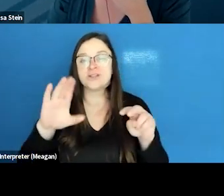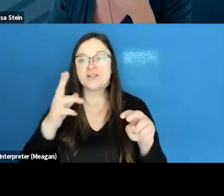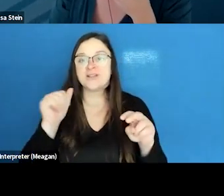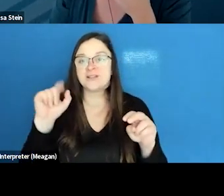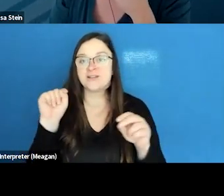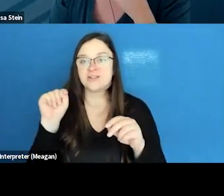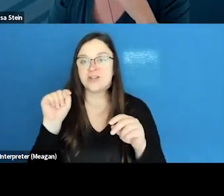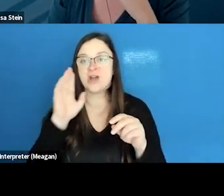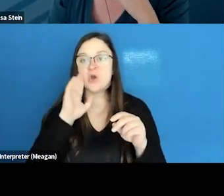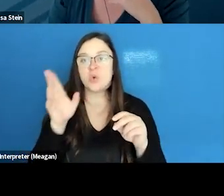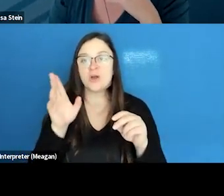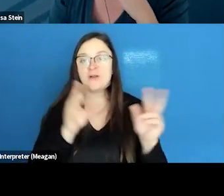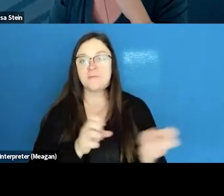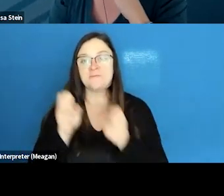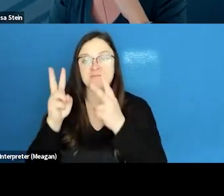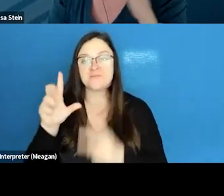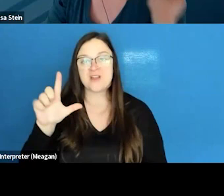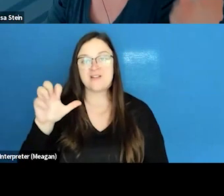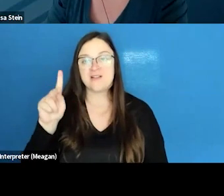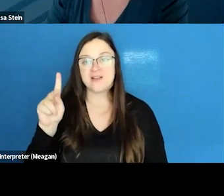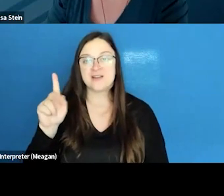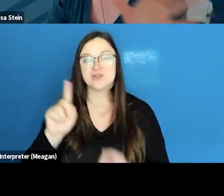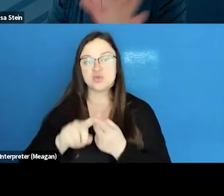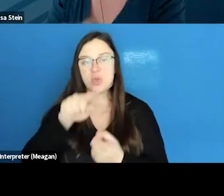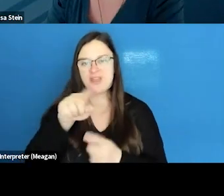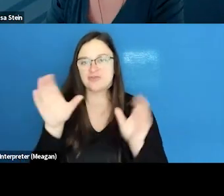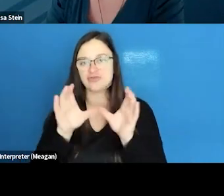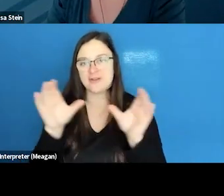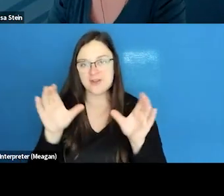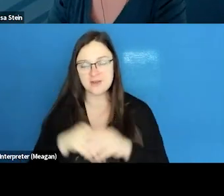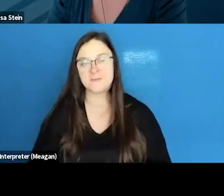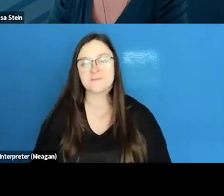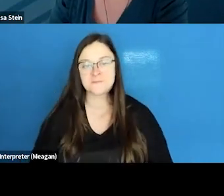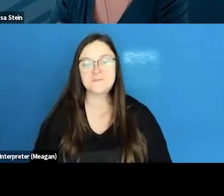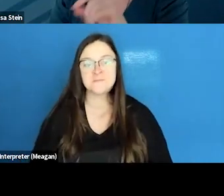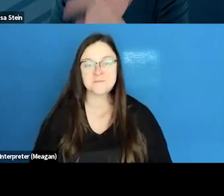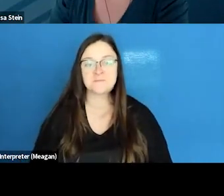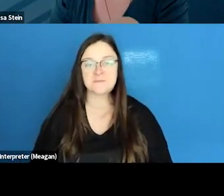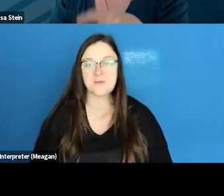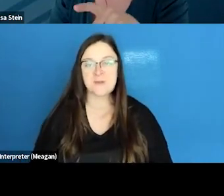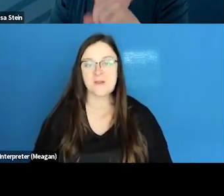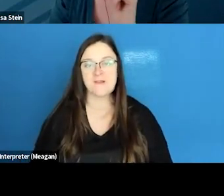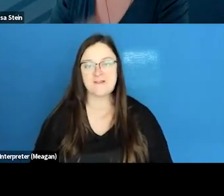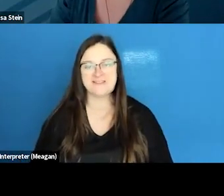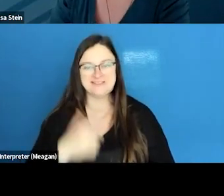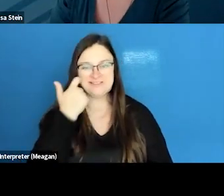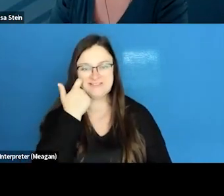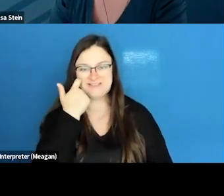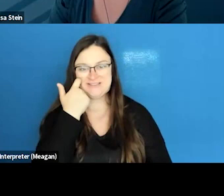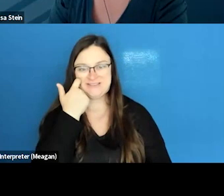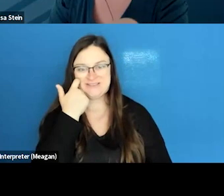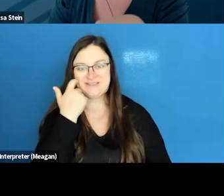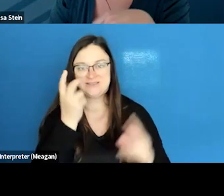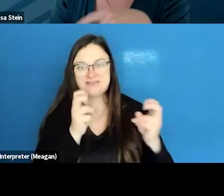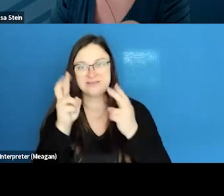to plop a link to this certificate directly in the chat. You should have just seen it land in the